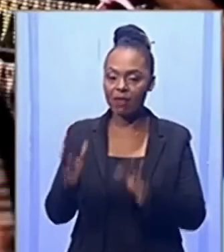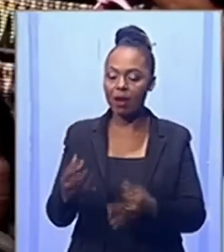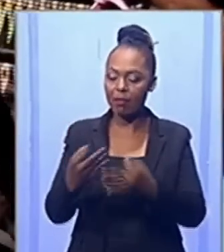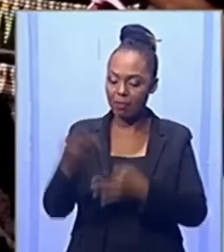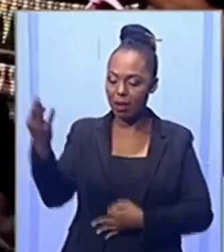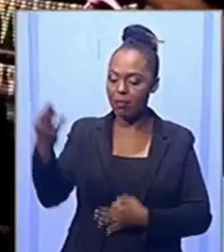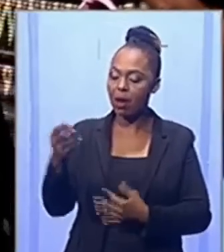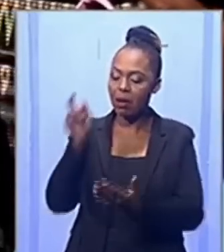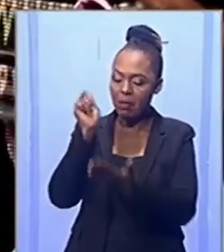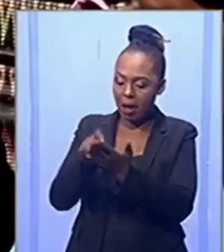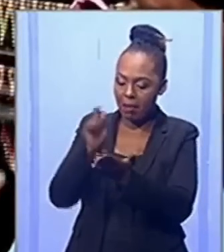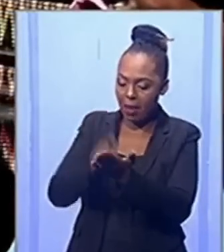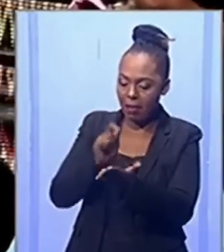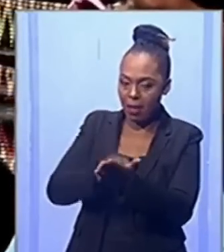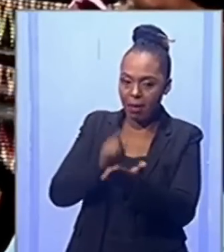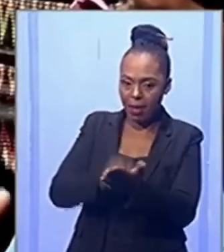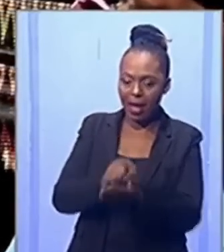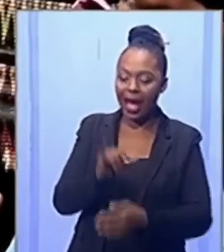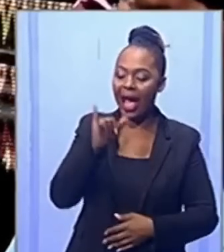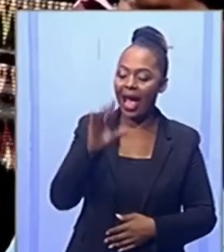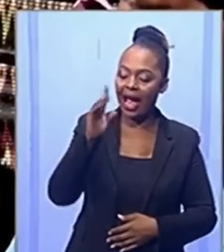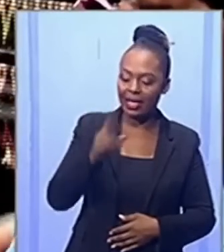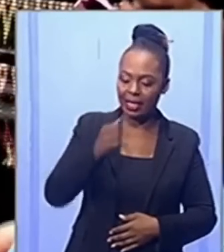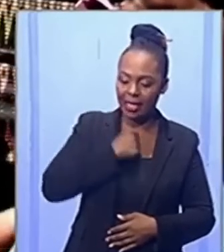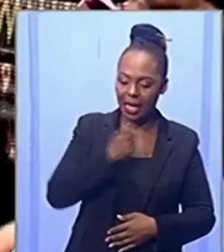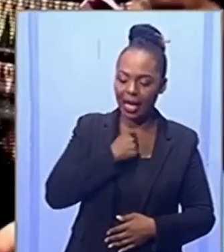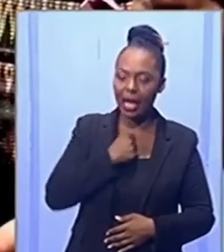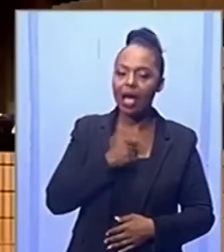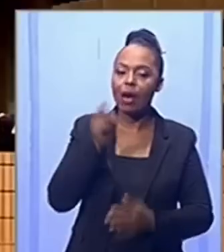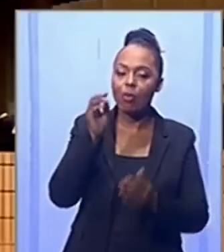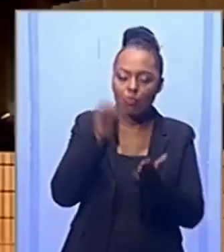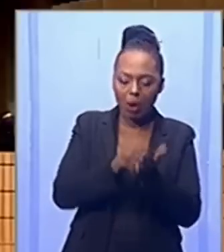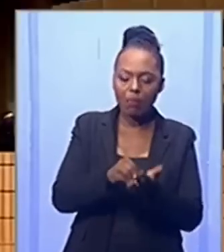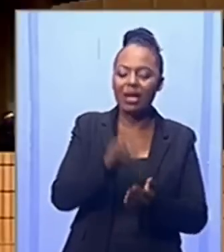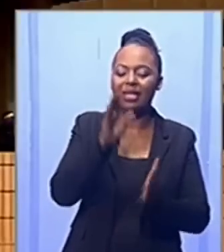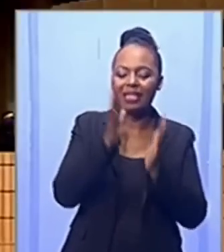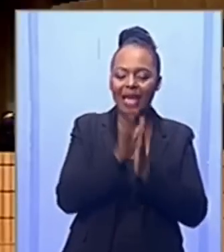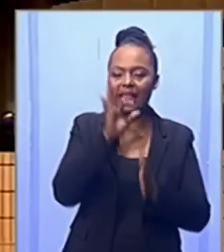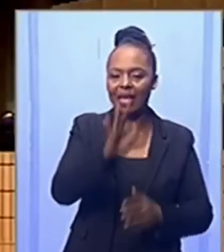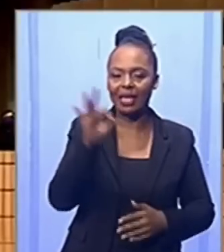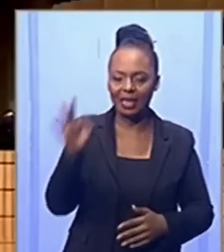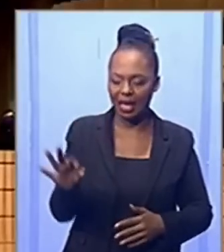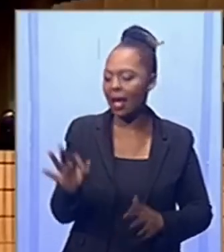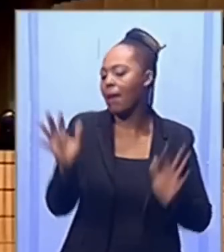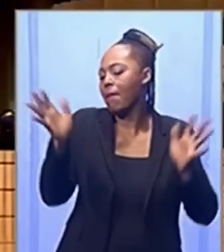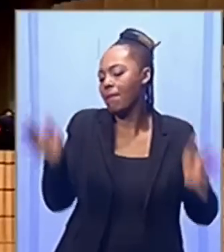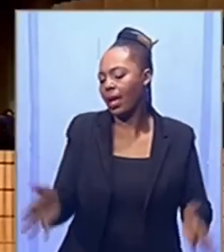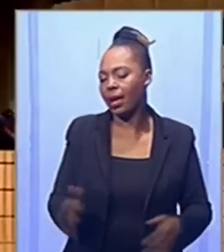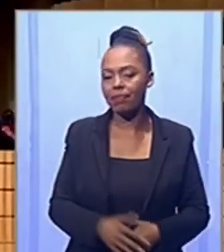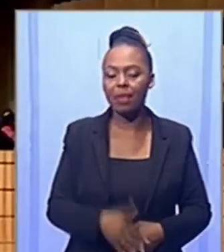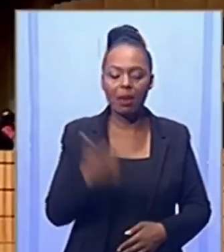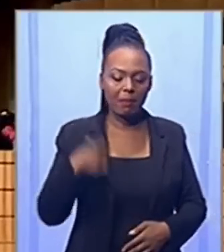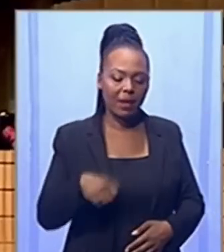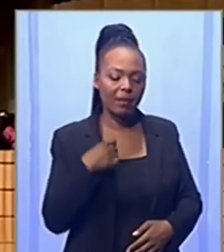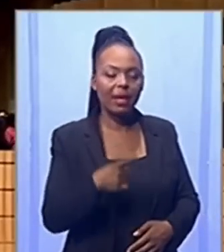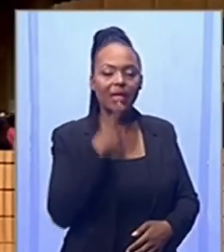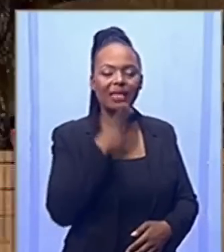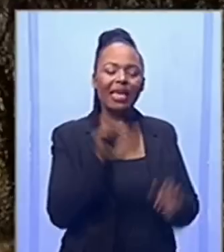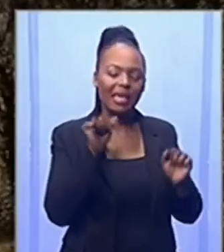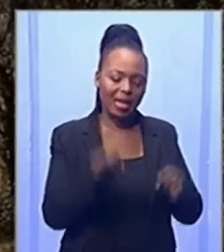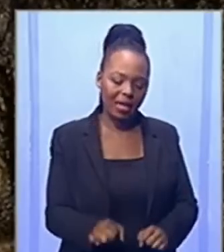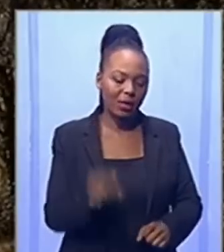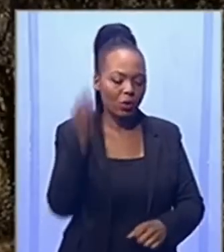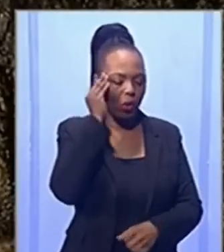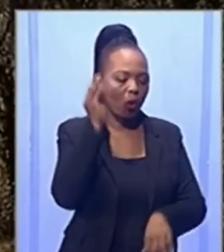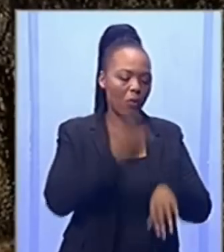fuan to pasenya ka ba ngola 1033. Masepala wa re wa amogela gore go na le dikgoreletsi mo go